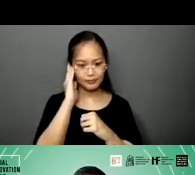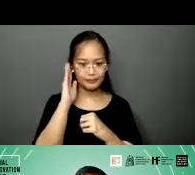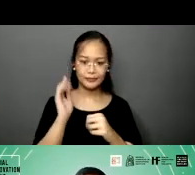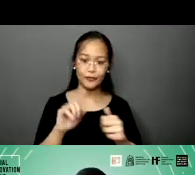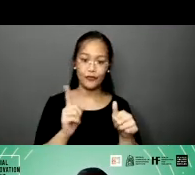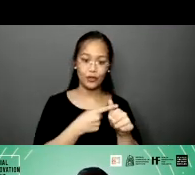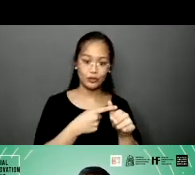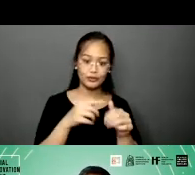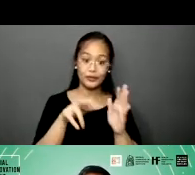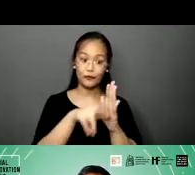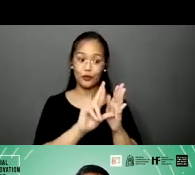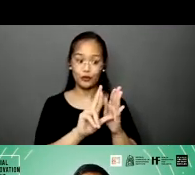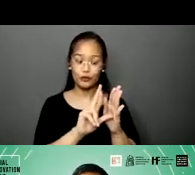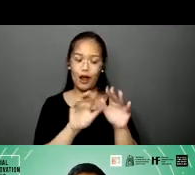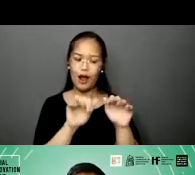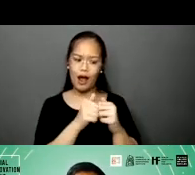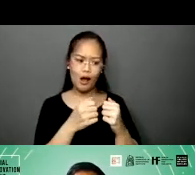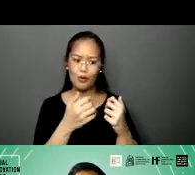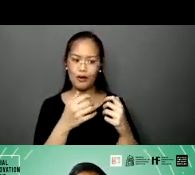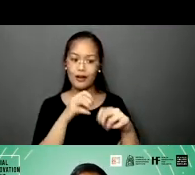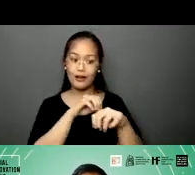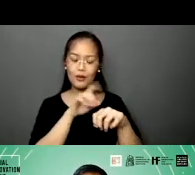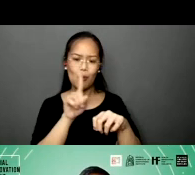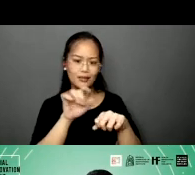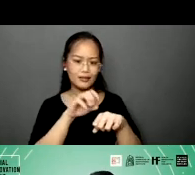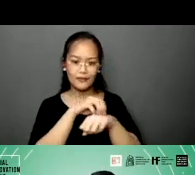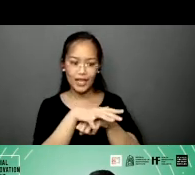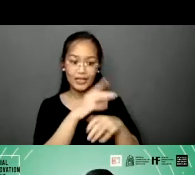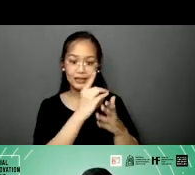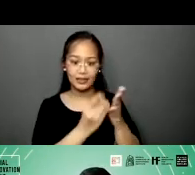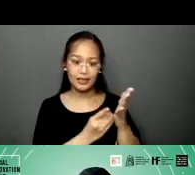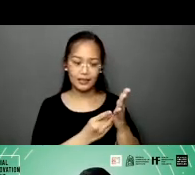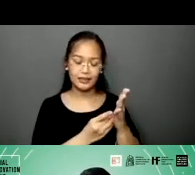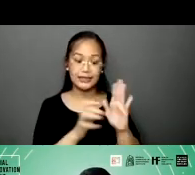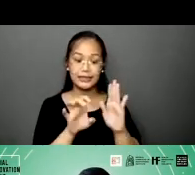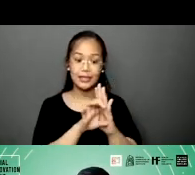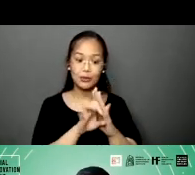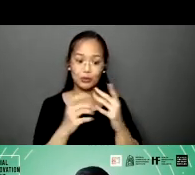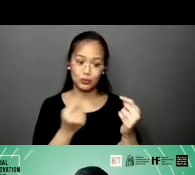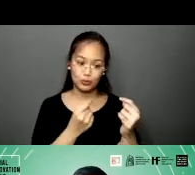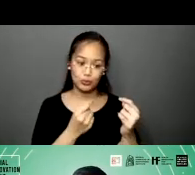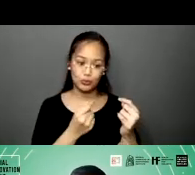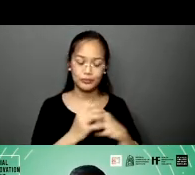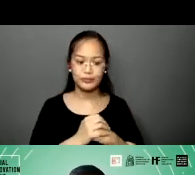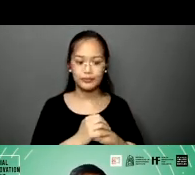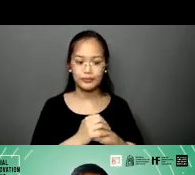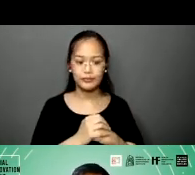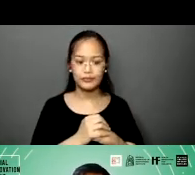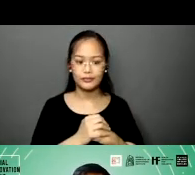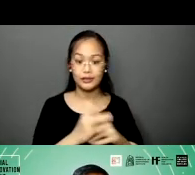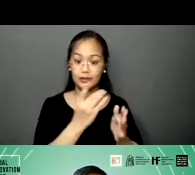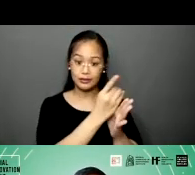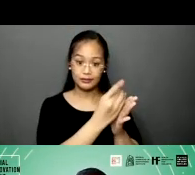slightly how it affects design and some examples that we can do. So Design and